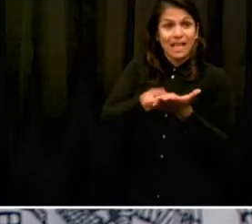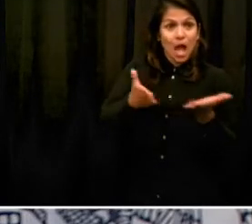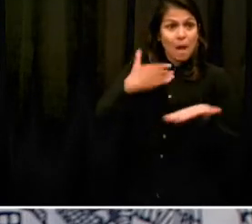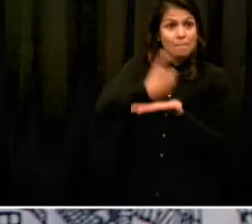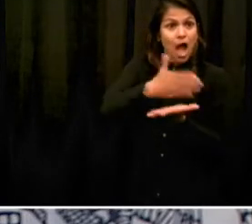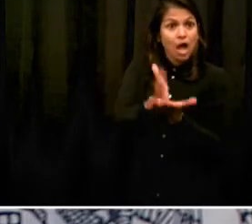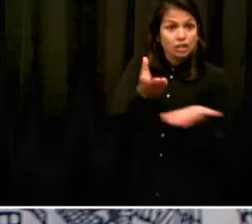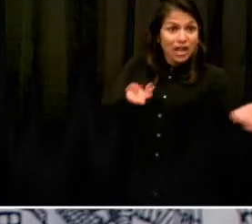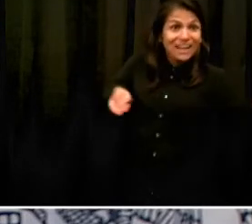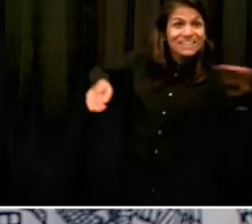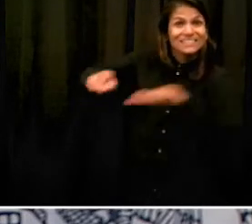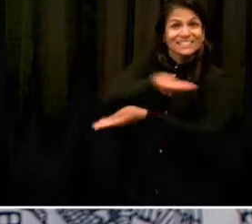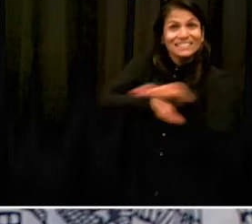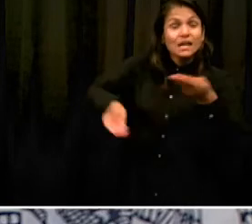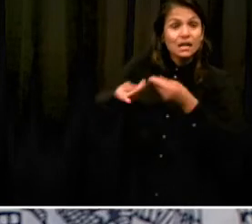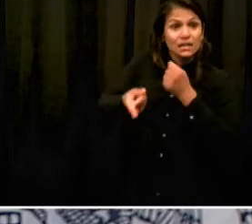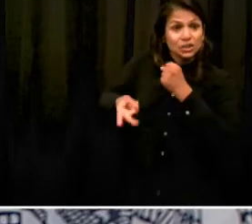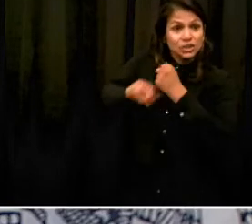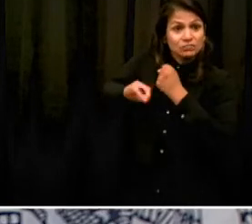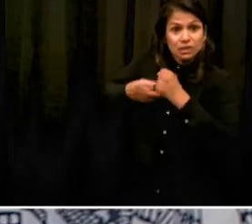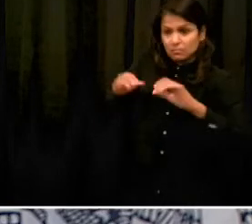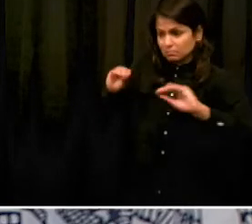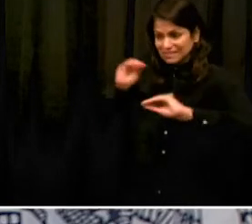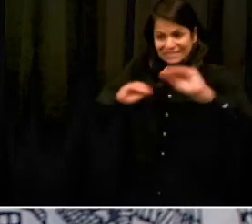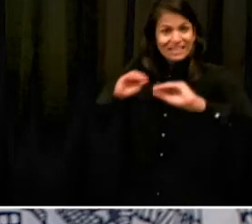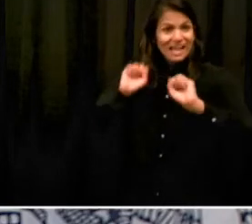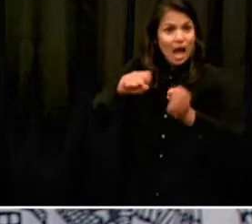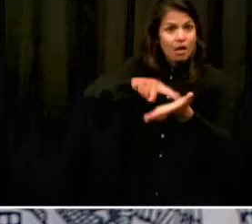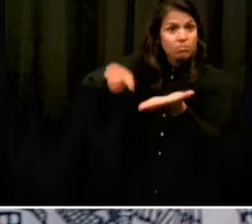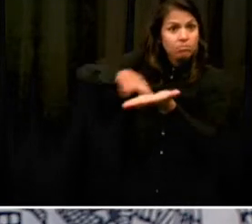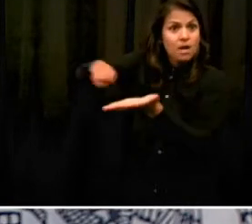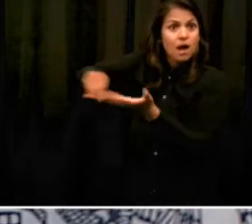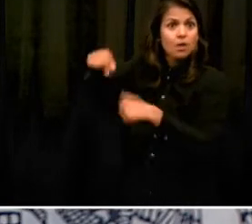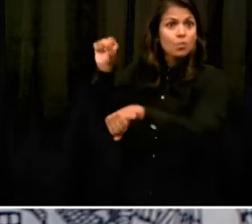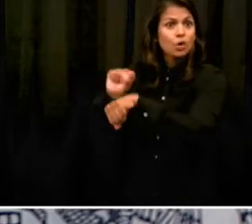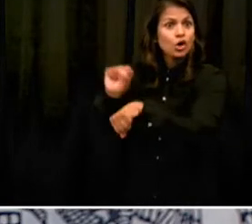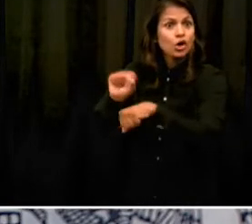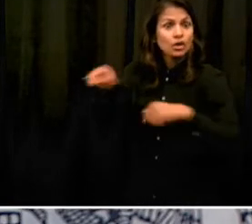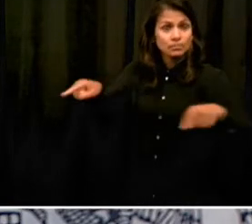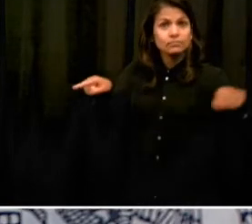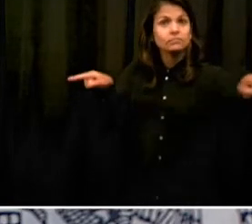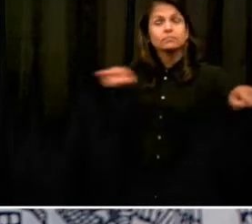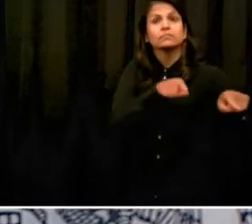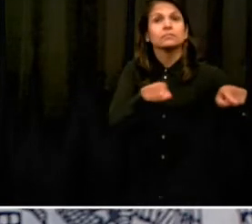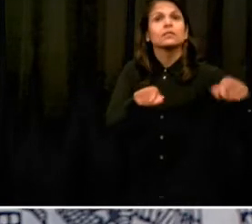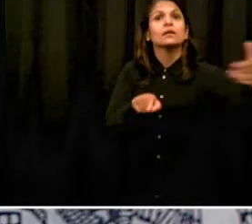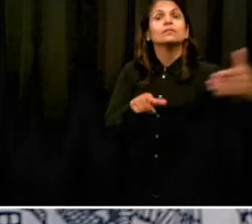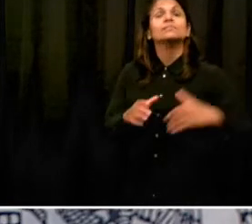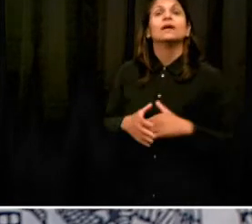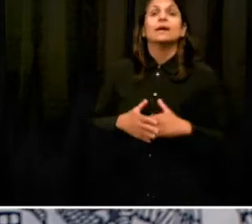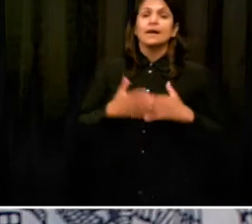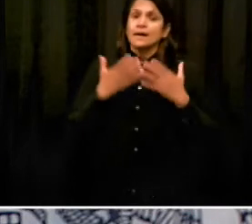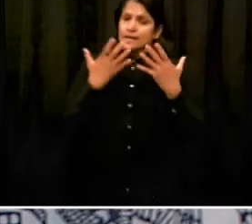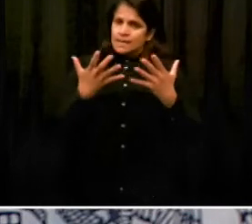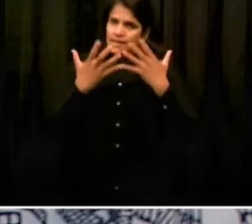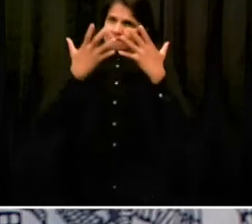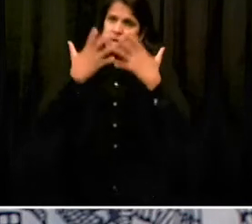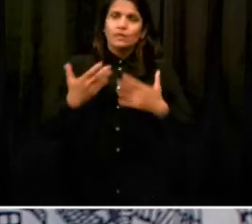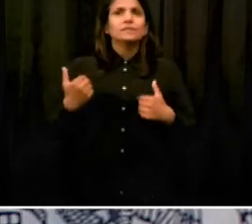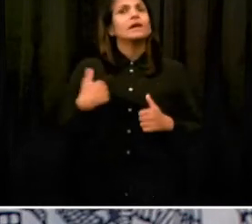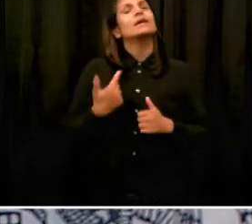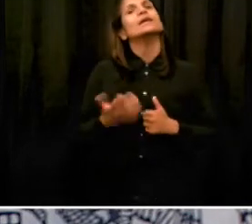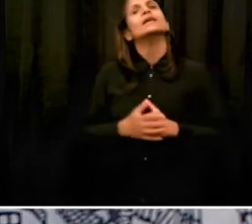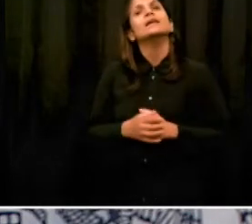unfortunately, the layoff notices are ready to be printed, and I hate telling you that because I don't want to ever see this happen